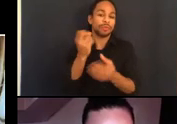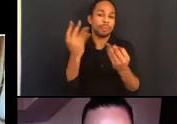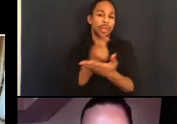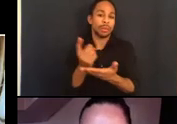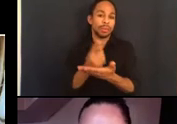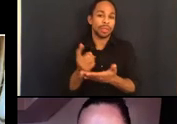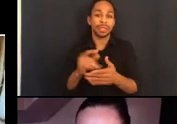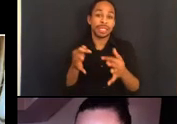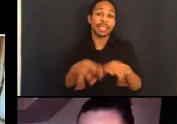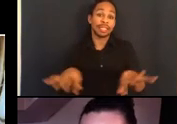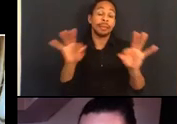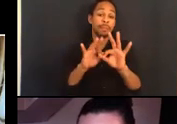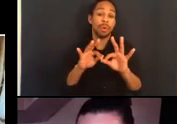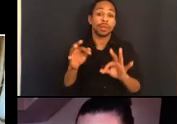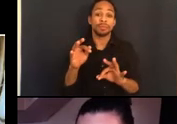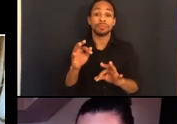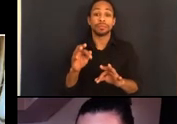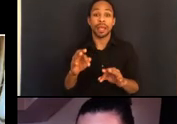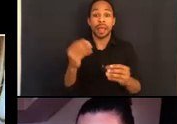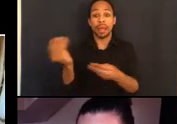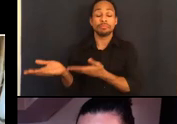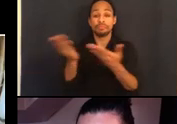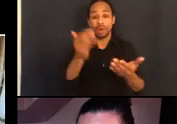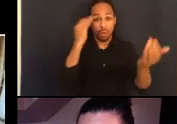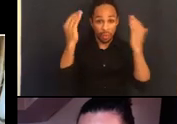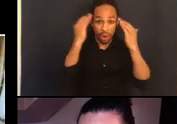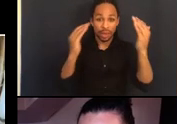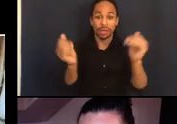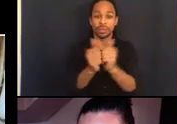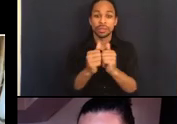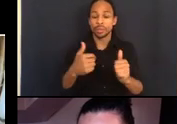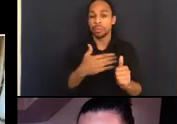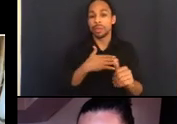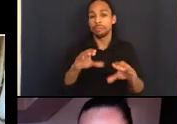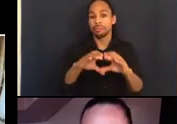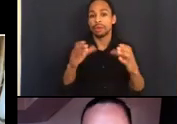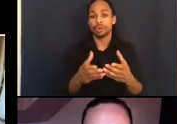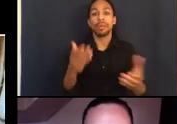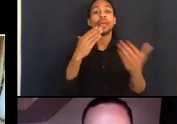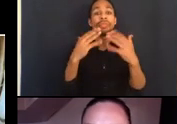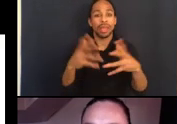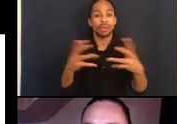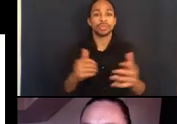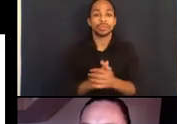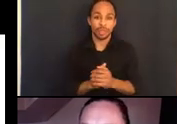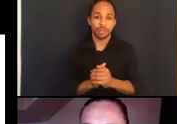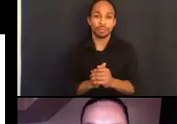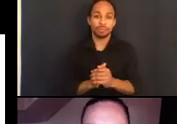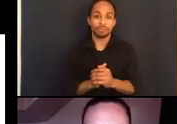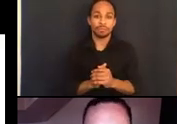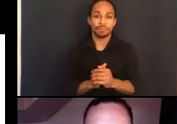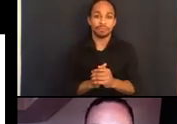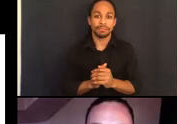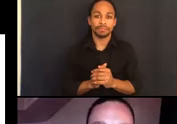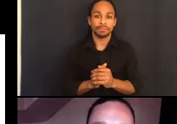important as I, bring awareness with my group here about what we're going to do in Indian country. Thank you very much. Thank you so much. Okay, next